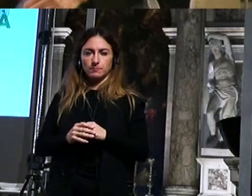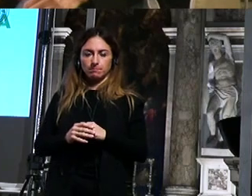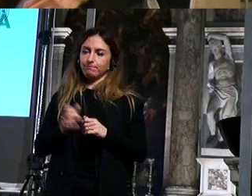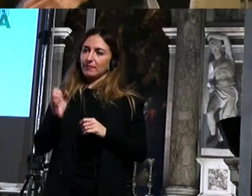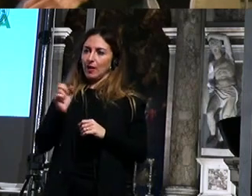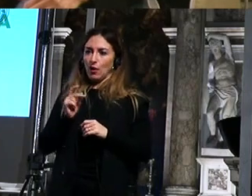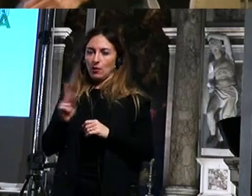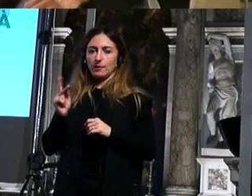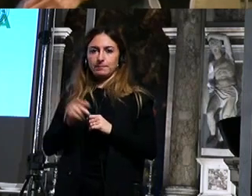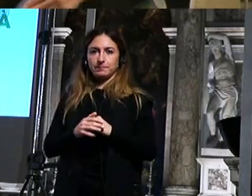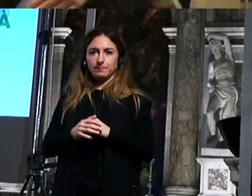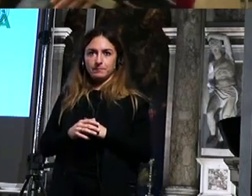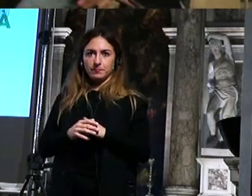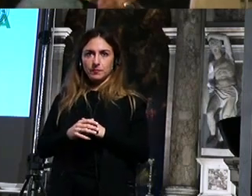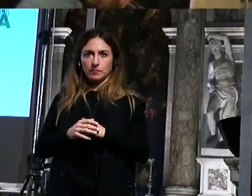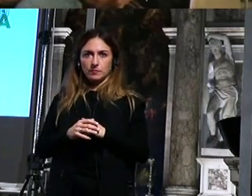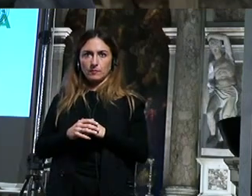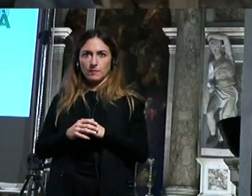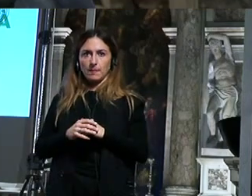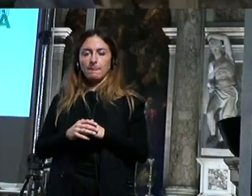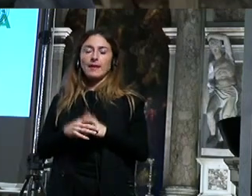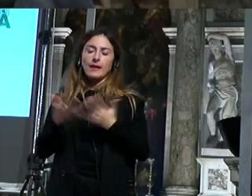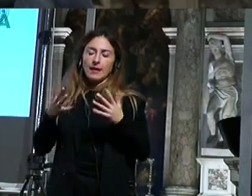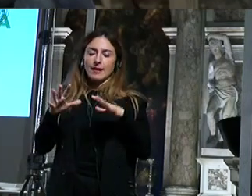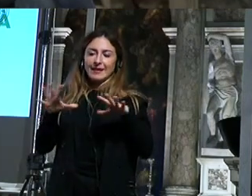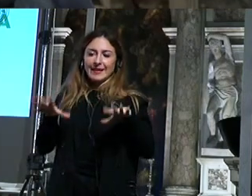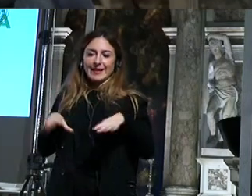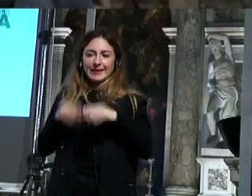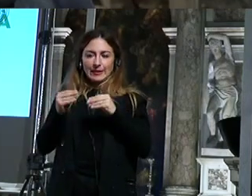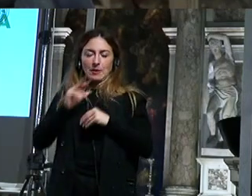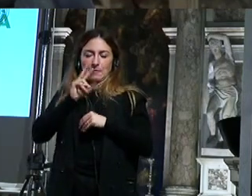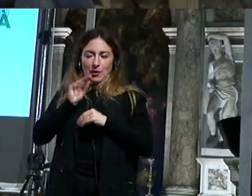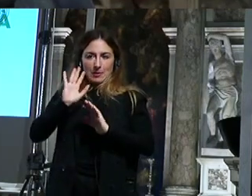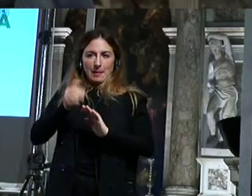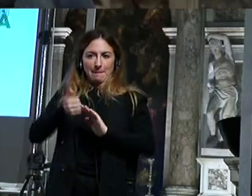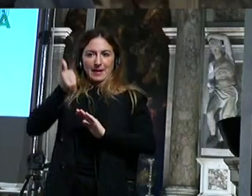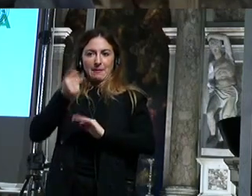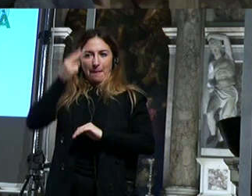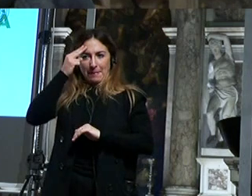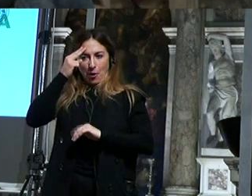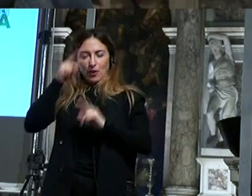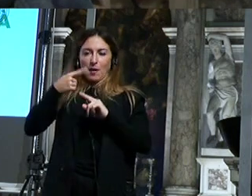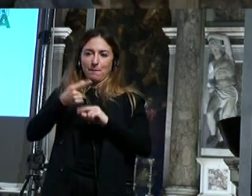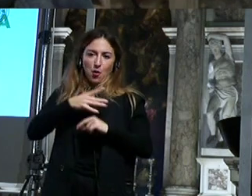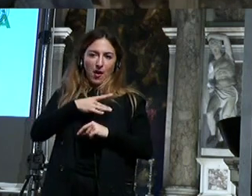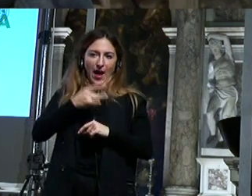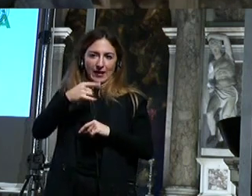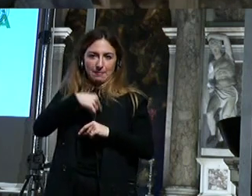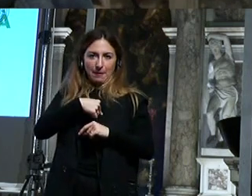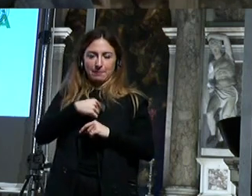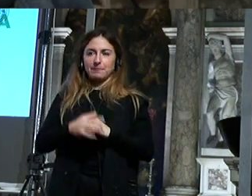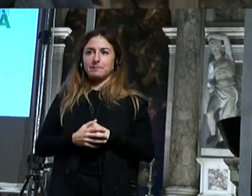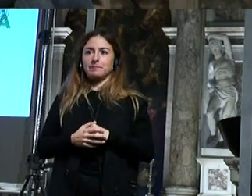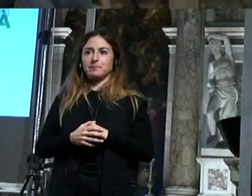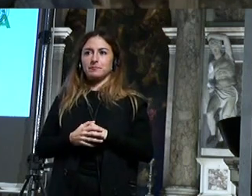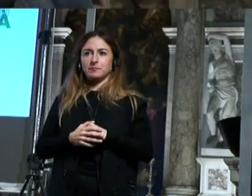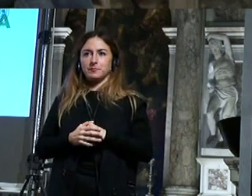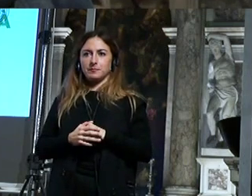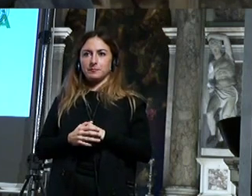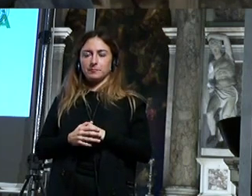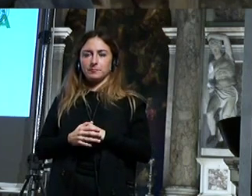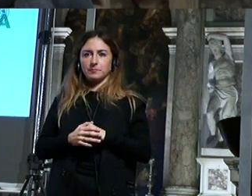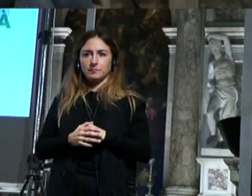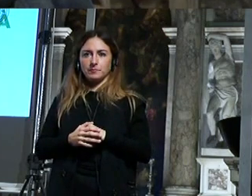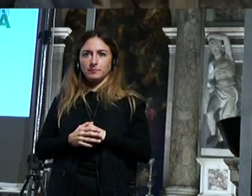Ok, so maybe I'll start with memory and move backwards to the soul. I want to say first about memory and its burdens